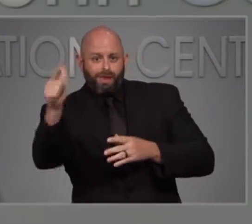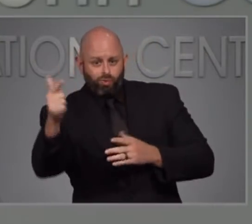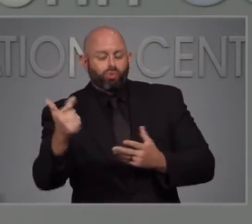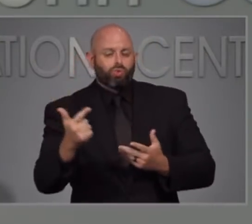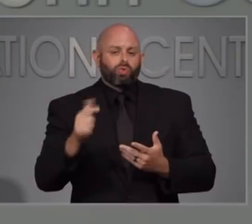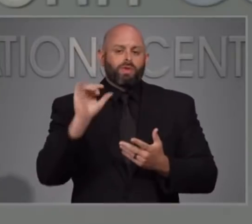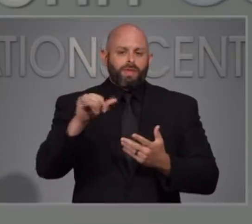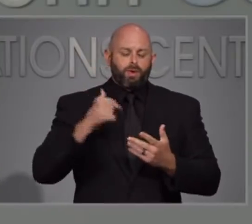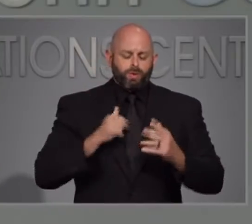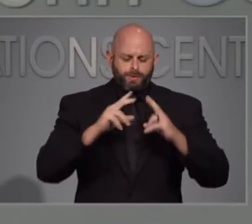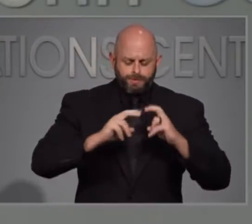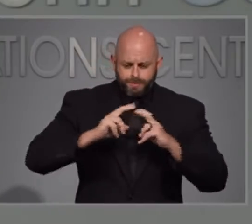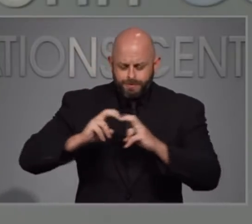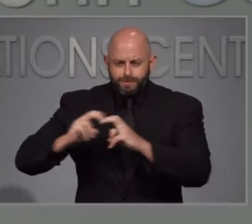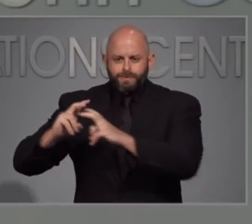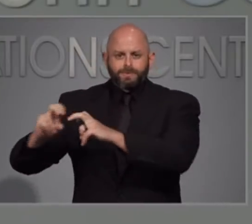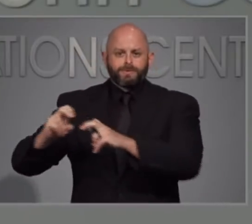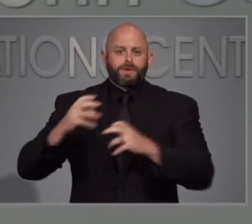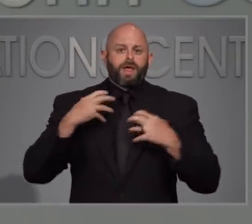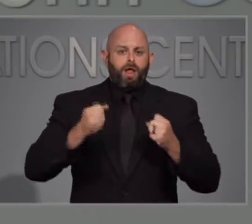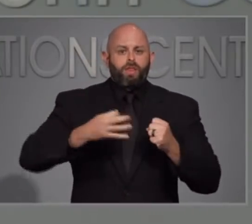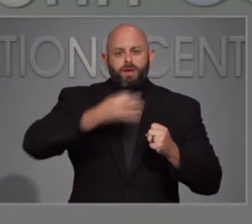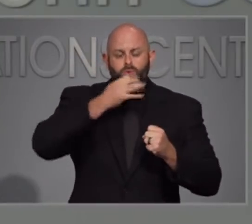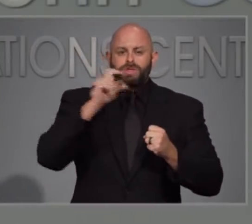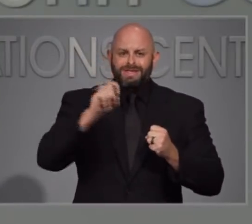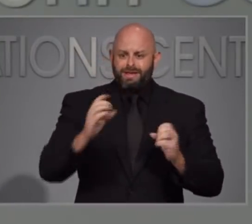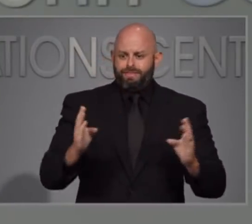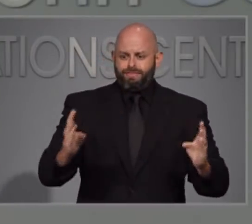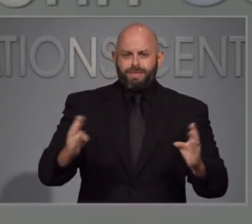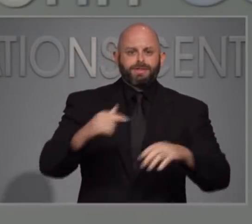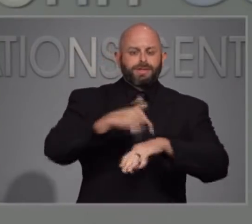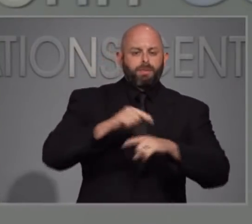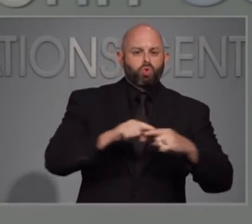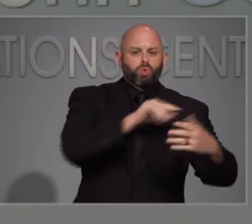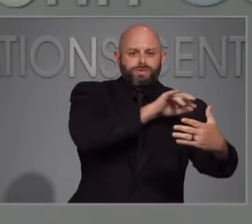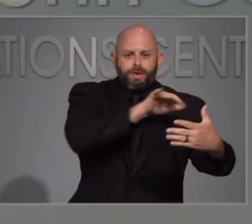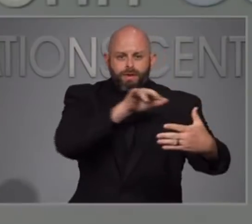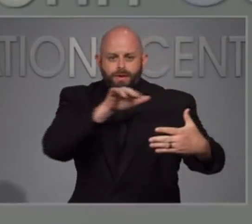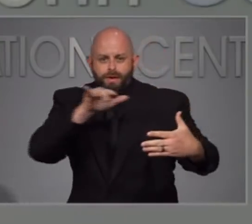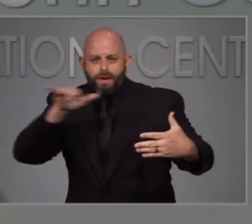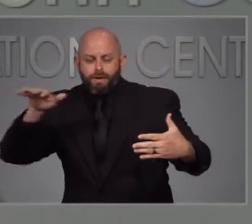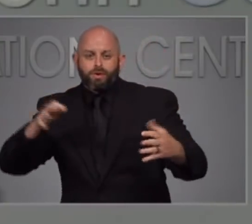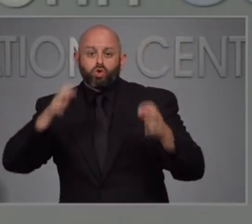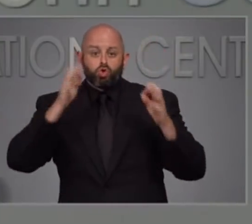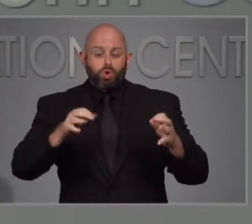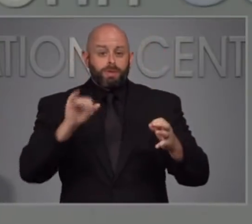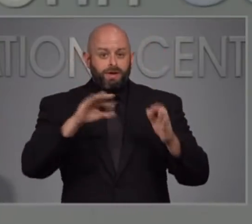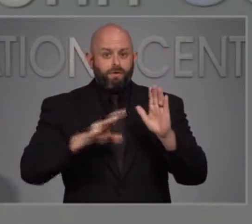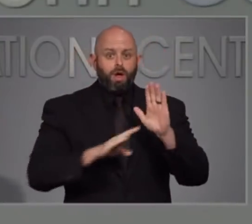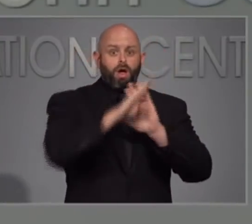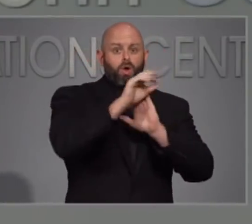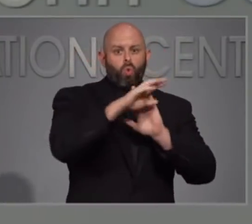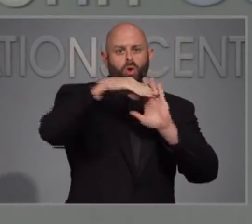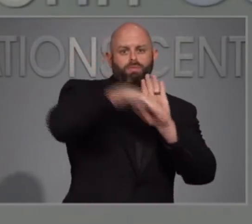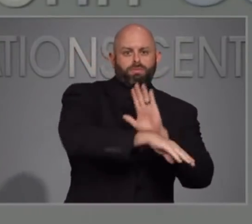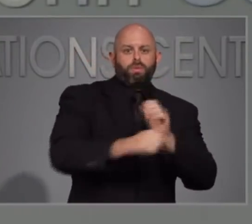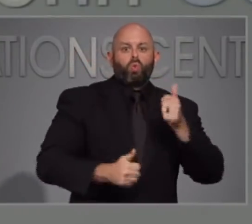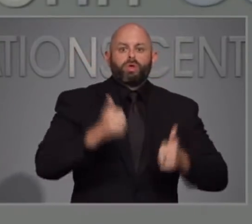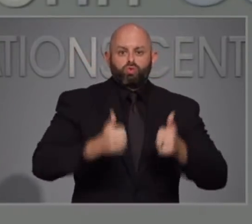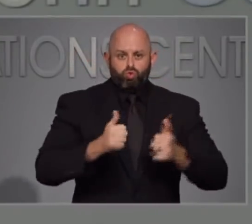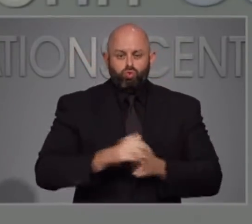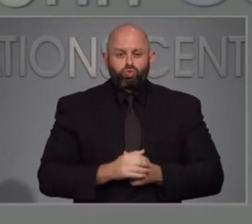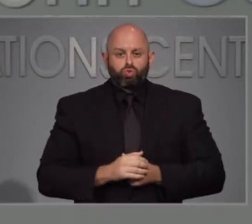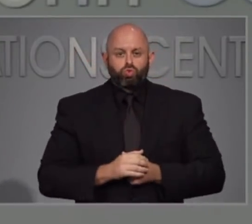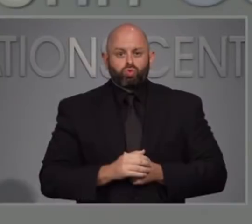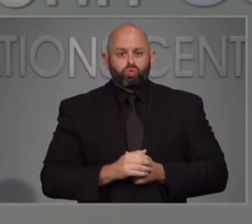So the health experts need that amount of time in order to determine whether we're headed in the right direction on our trends. We want